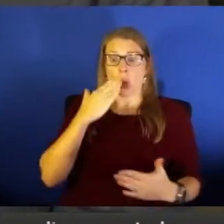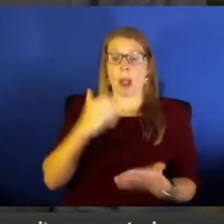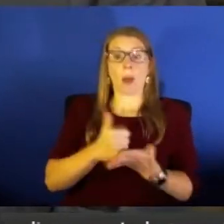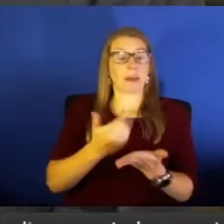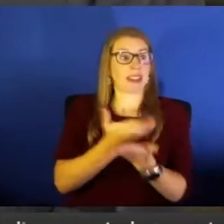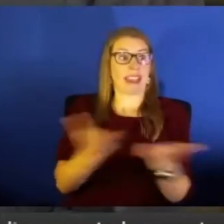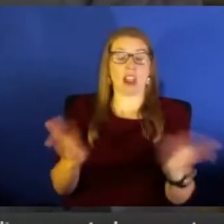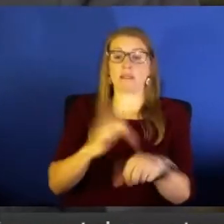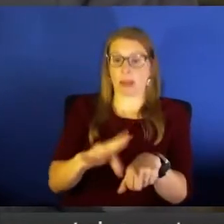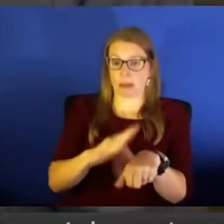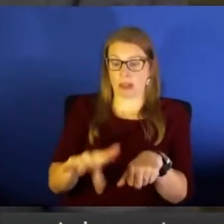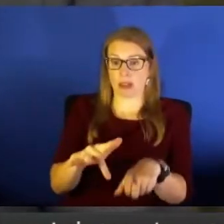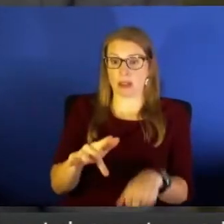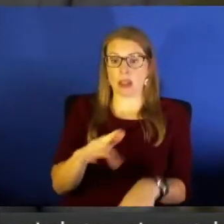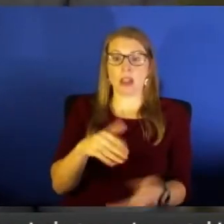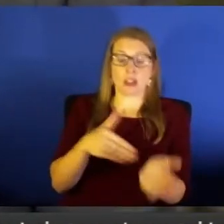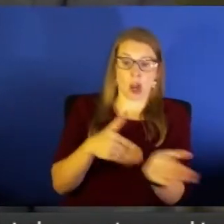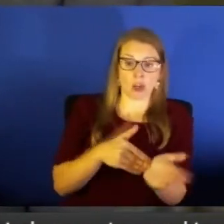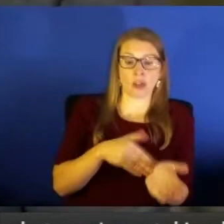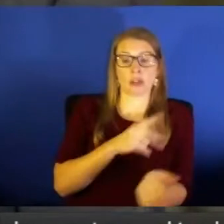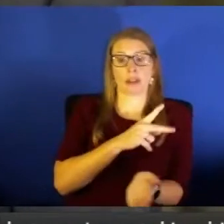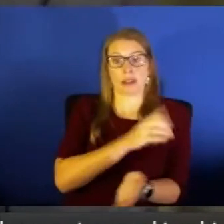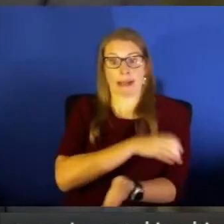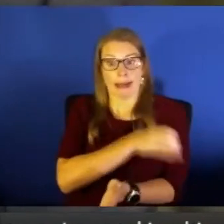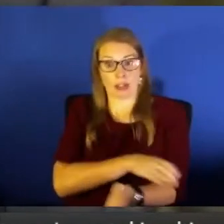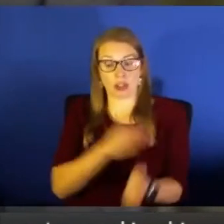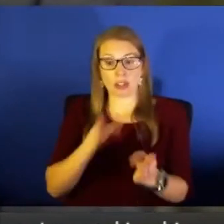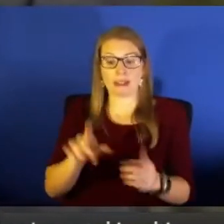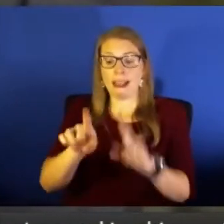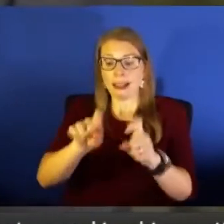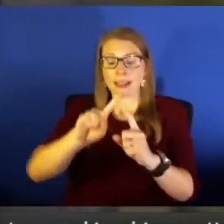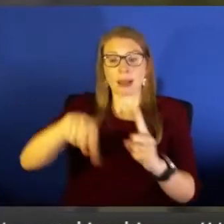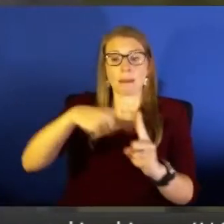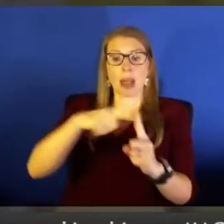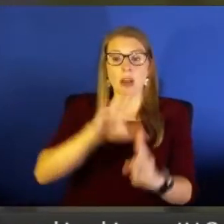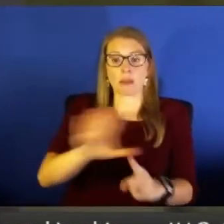and clinicians to ask the question about military service and to